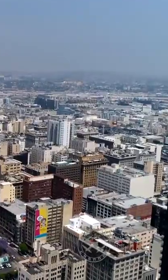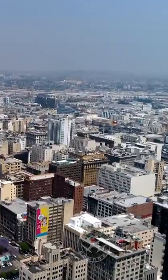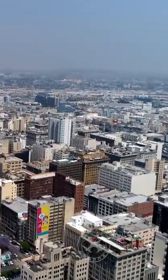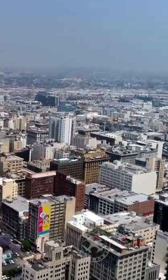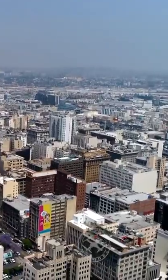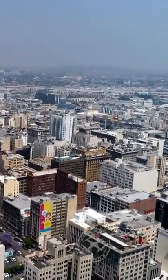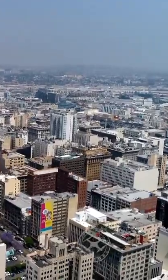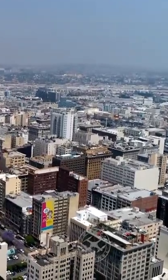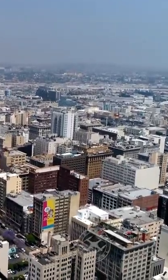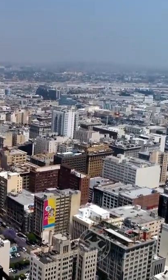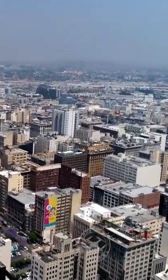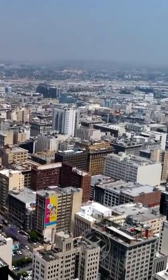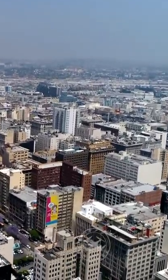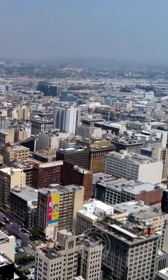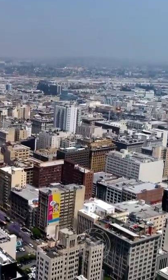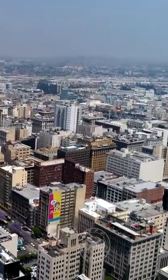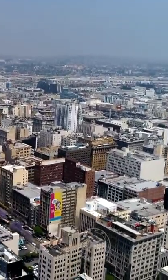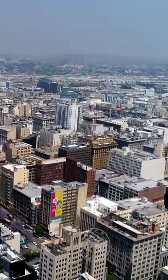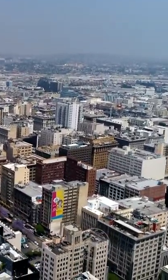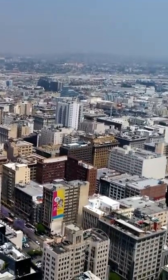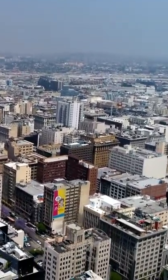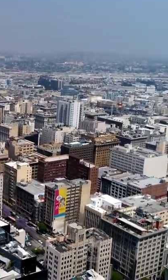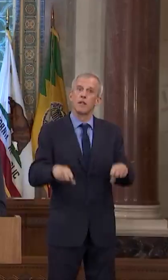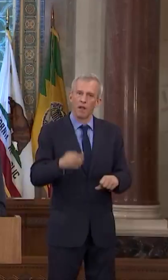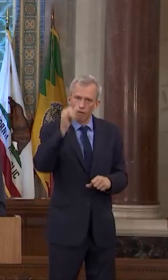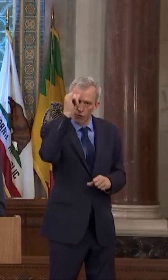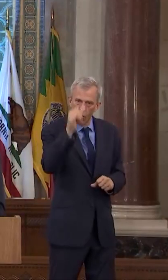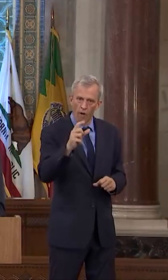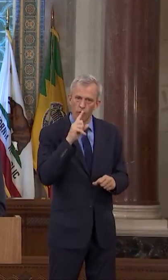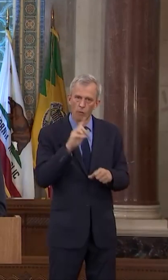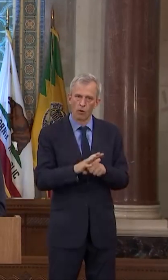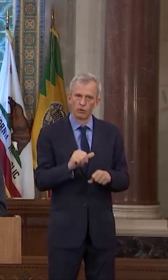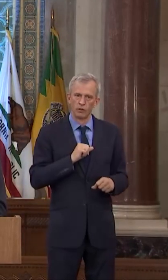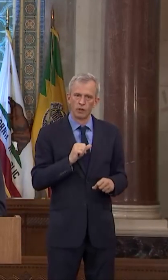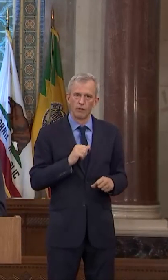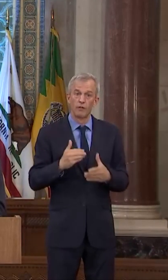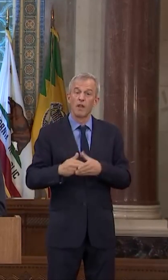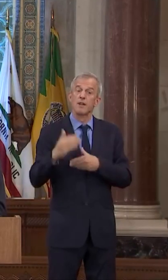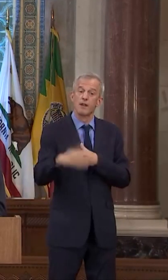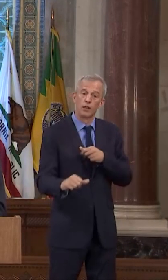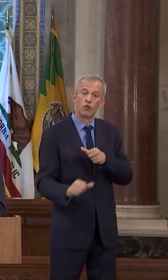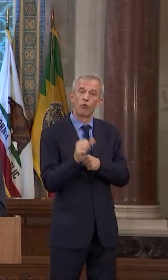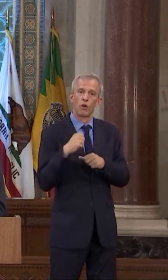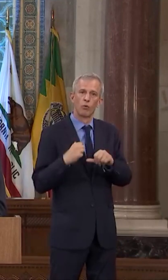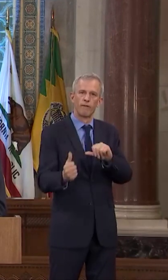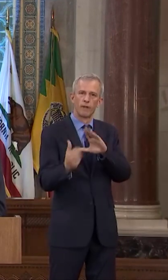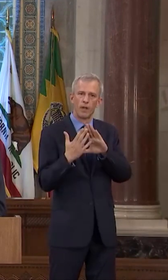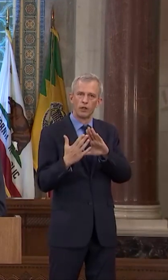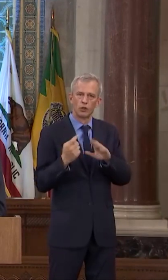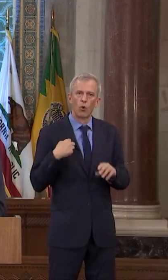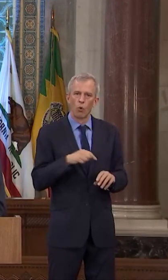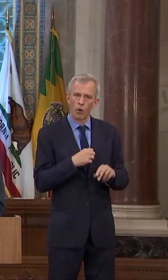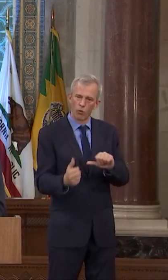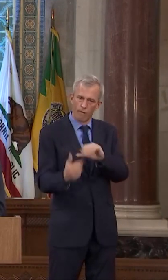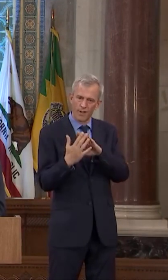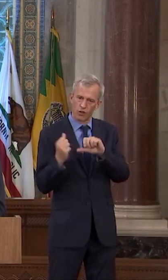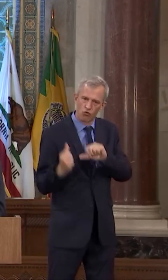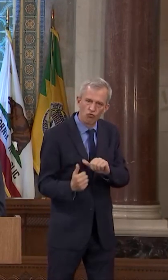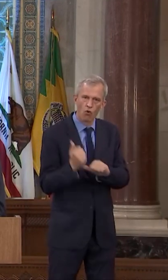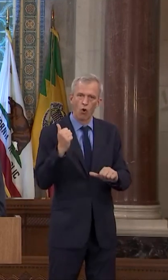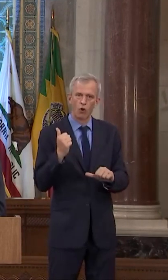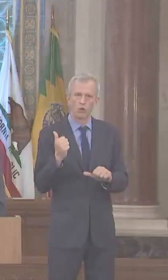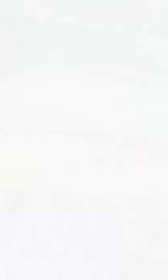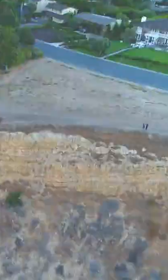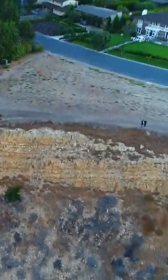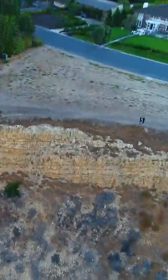from a threat like this. But we can forever promise ourselves that the next threat we face, we will face stronger and